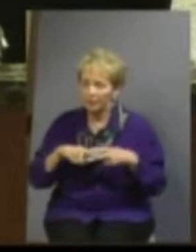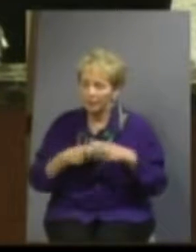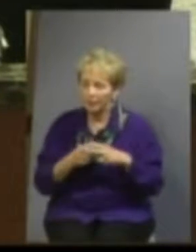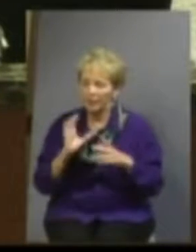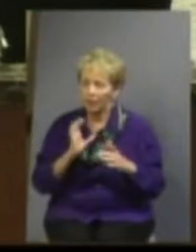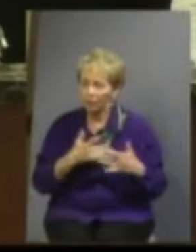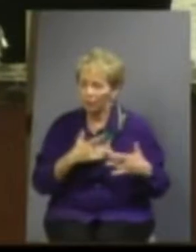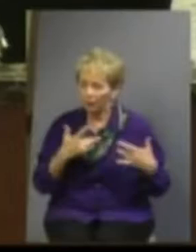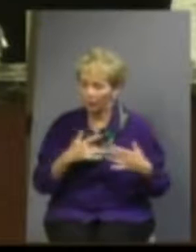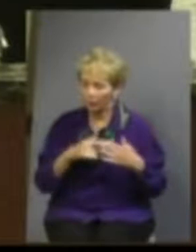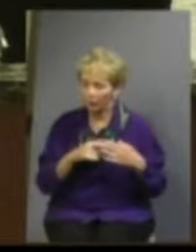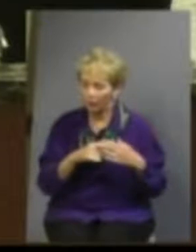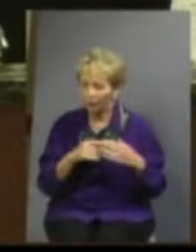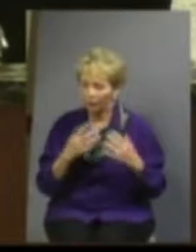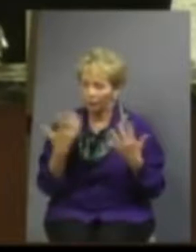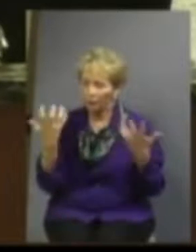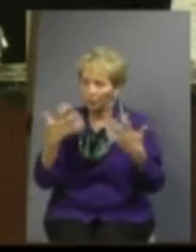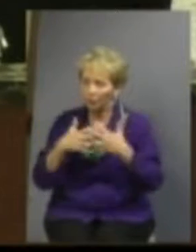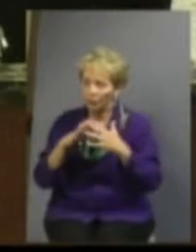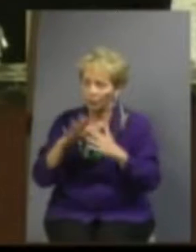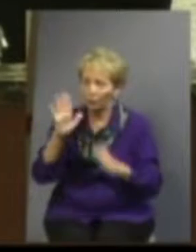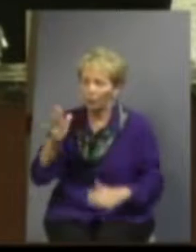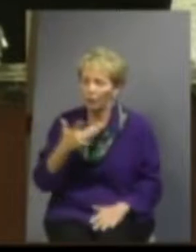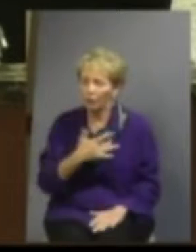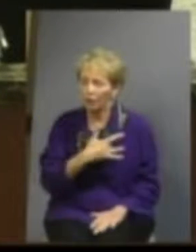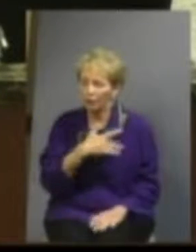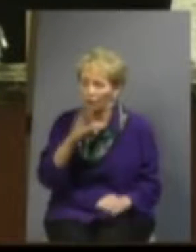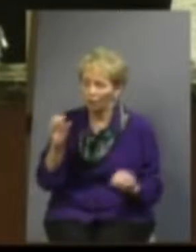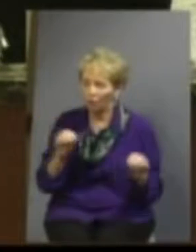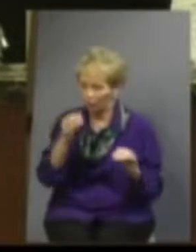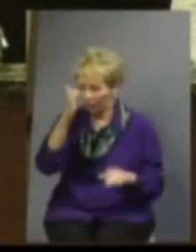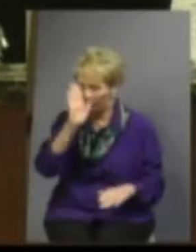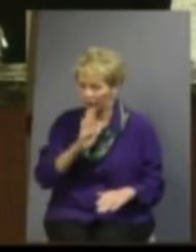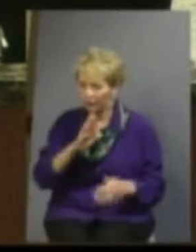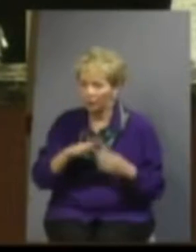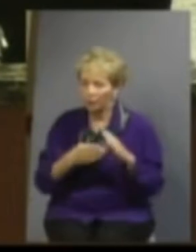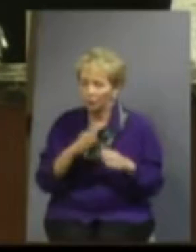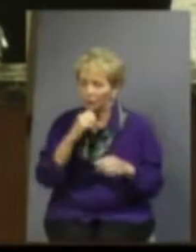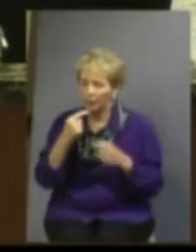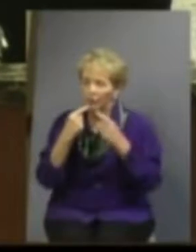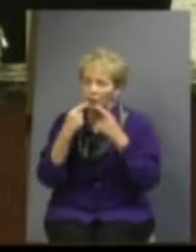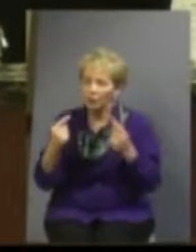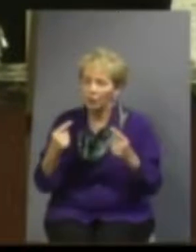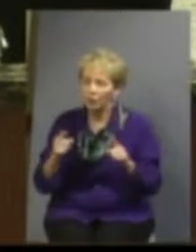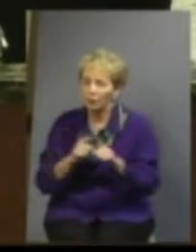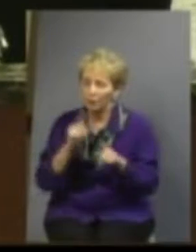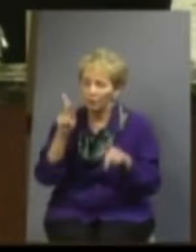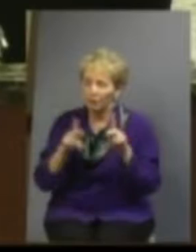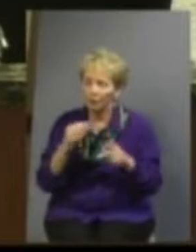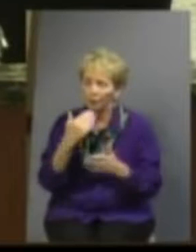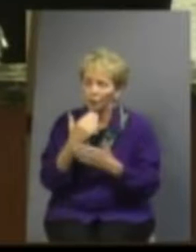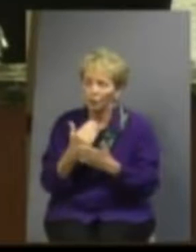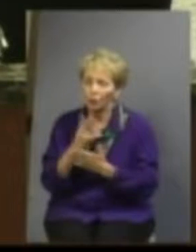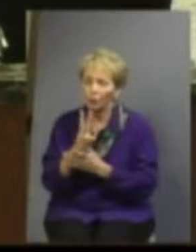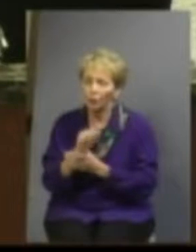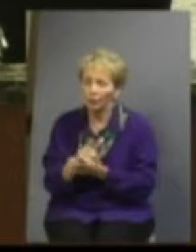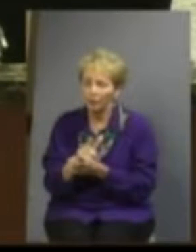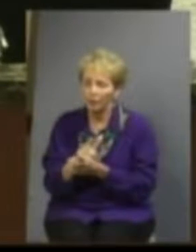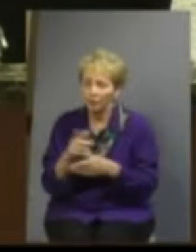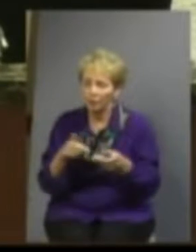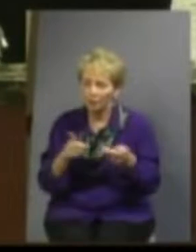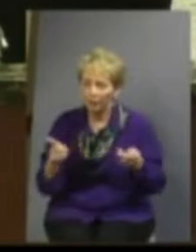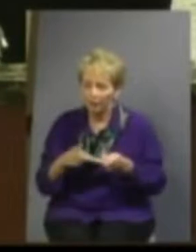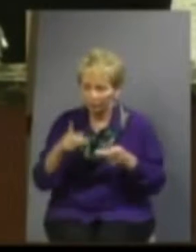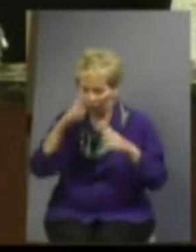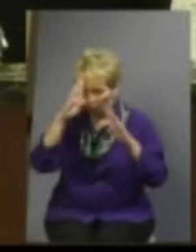to beat in rhythm with your heart, O God. May our community be known as people of goodwill, a place of